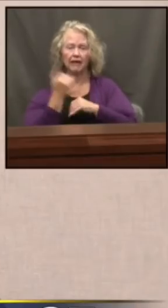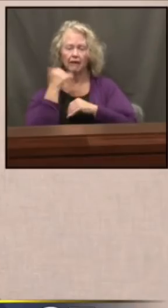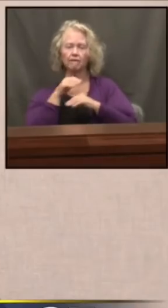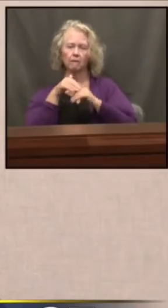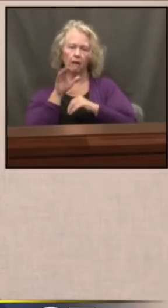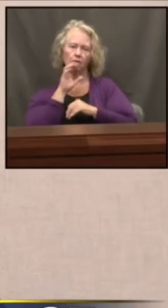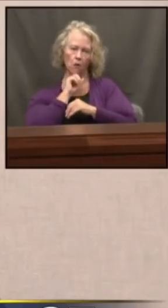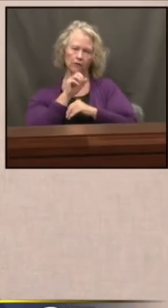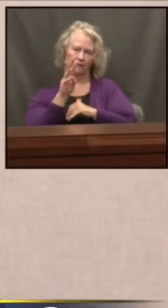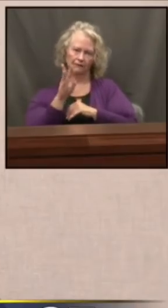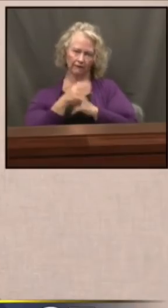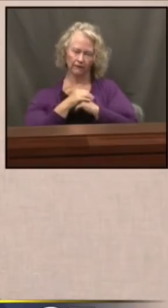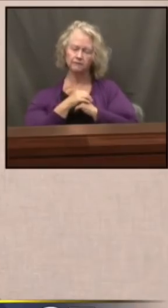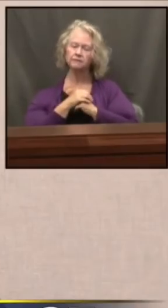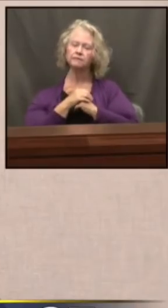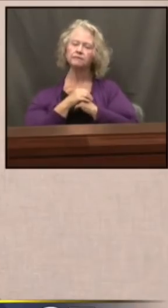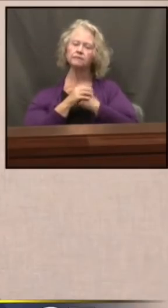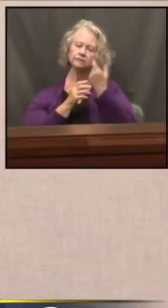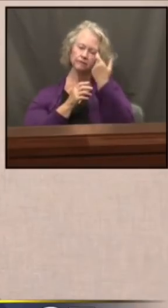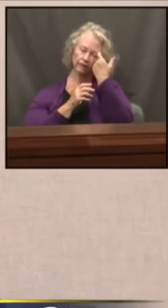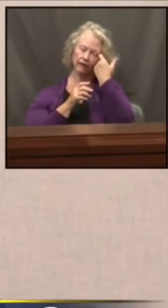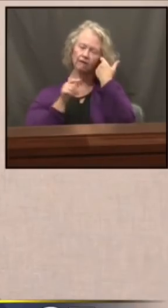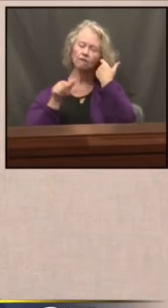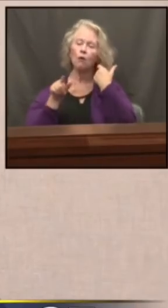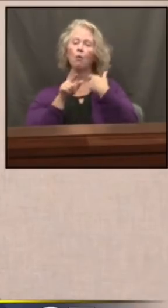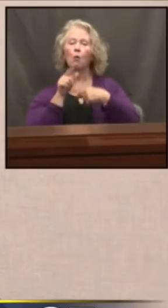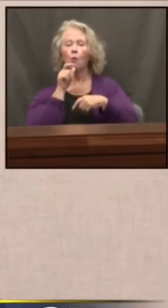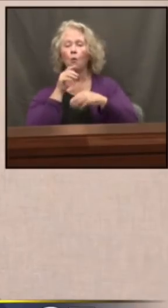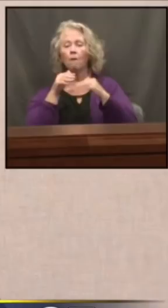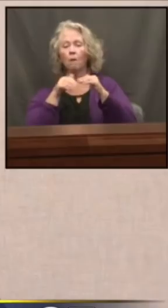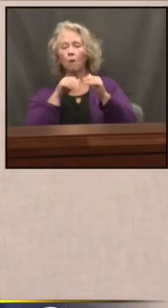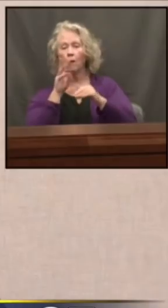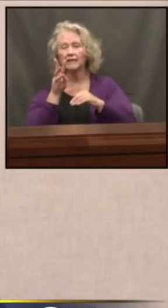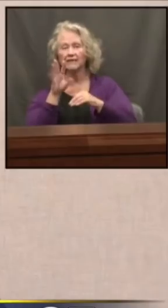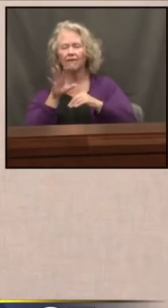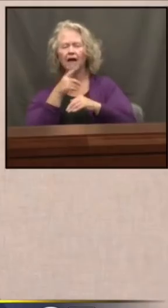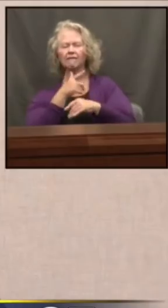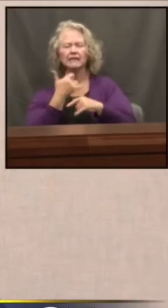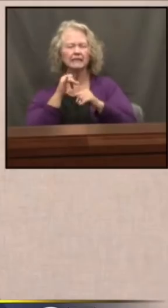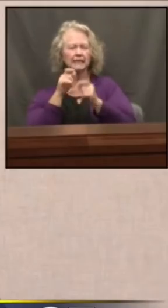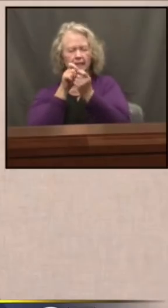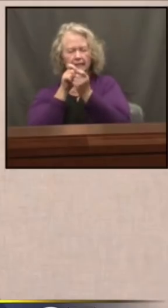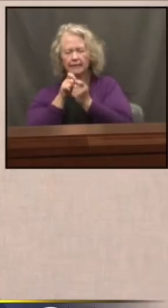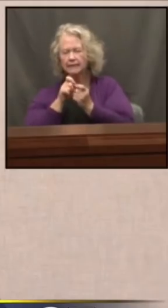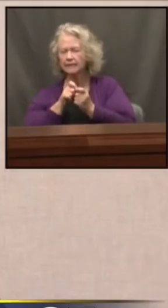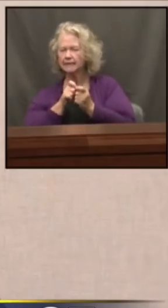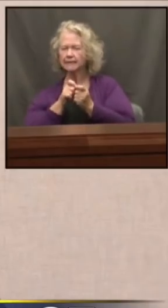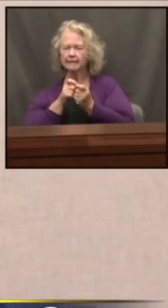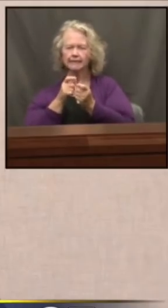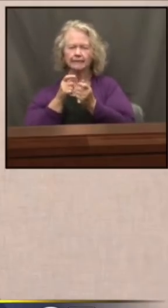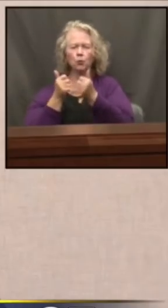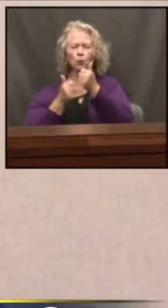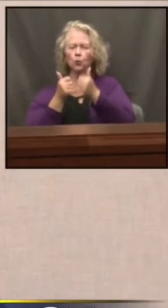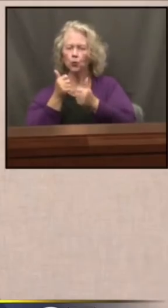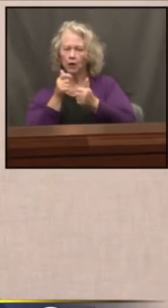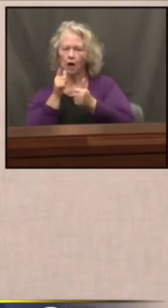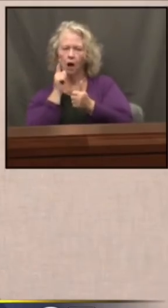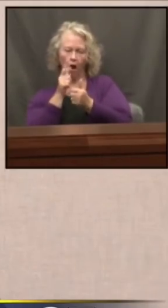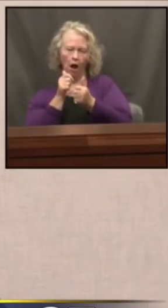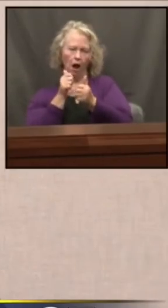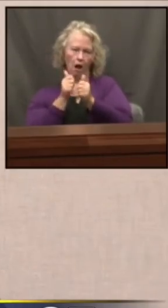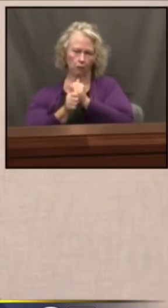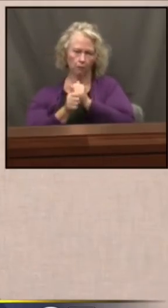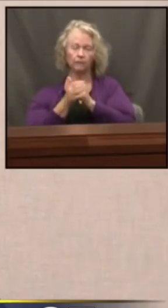older. I think the recommendations for those under 65 are being discussed right now, and people can make